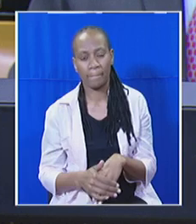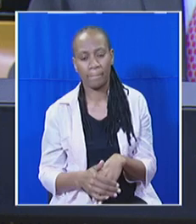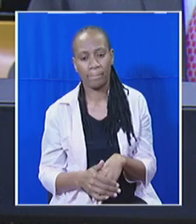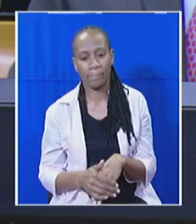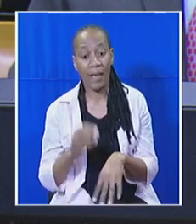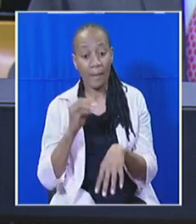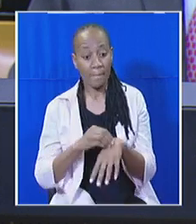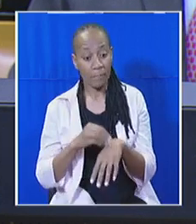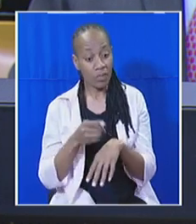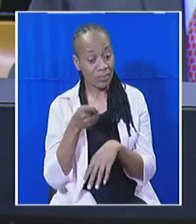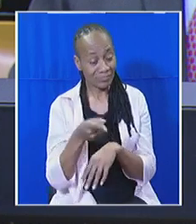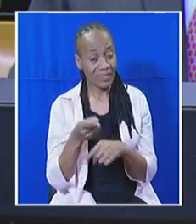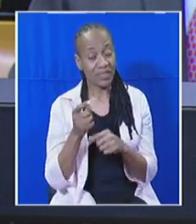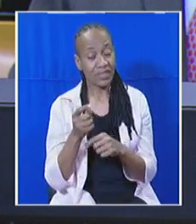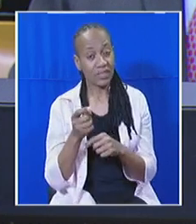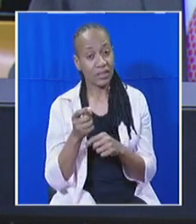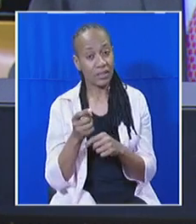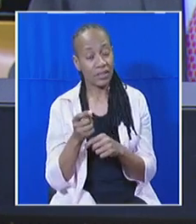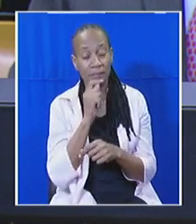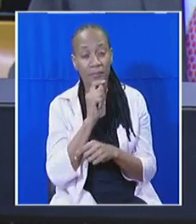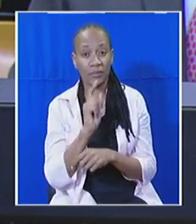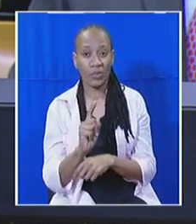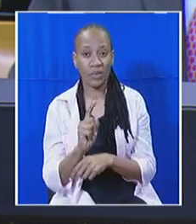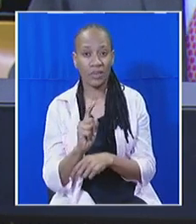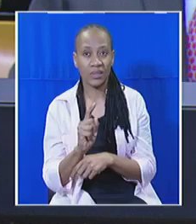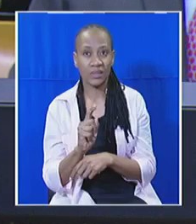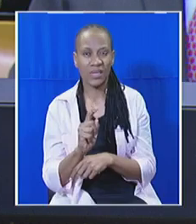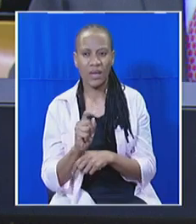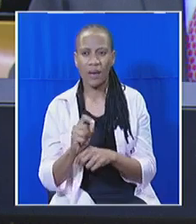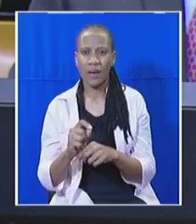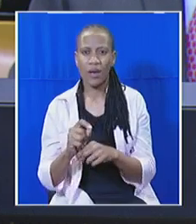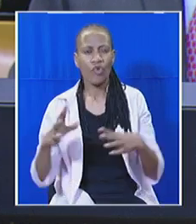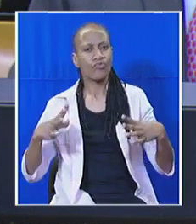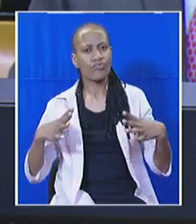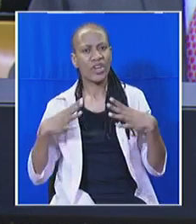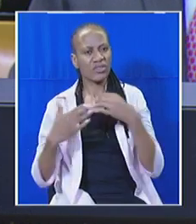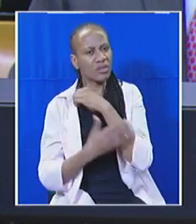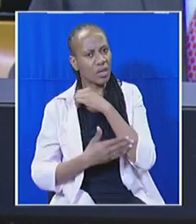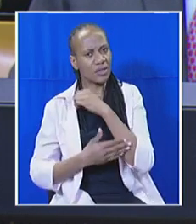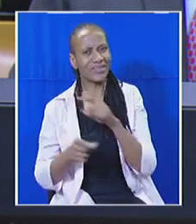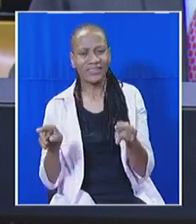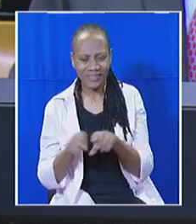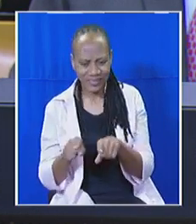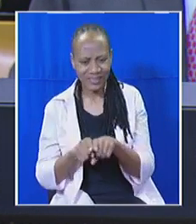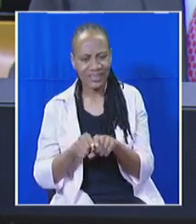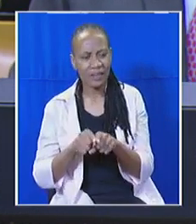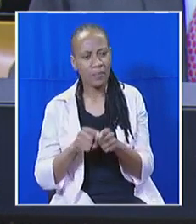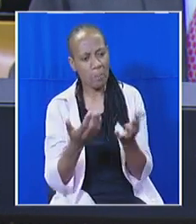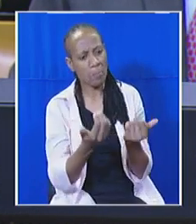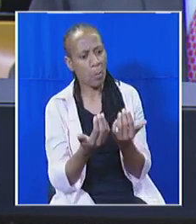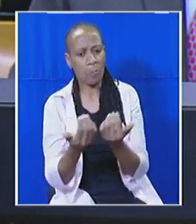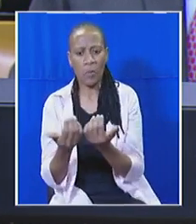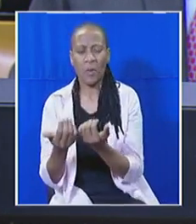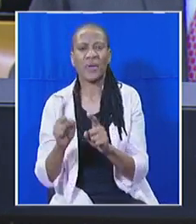This global shortage explains why even highly developed countries are still actively recruiting doctors from all over the